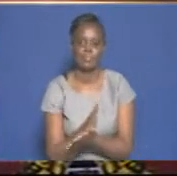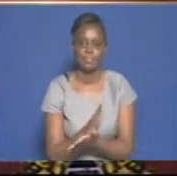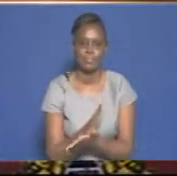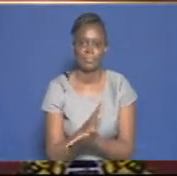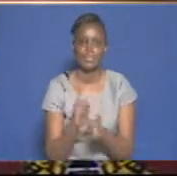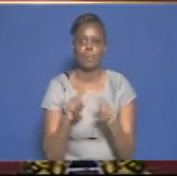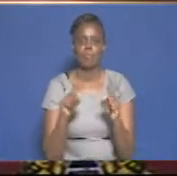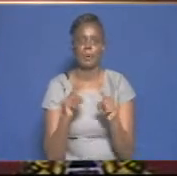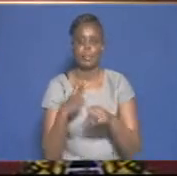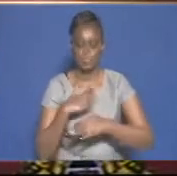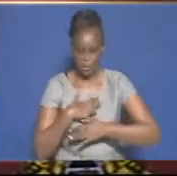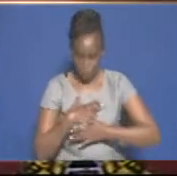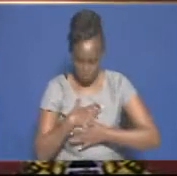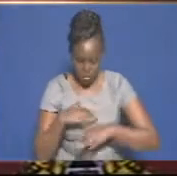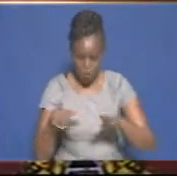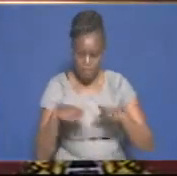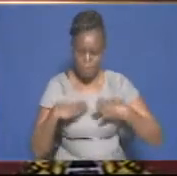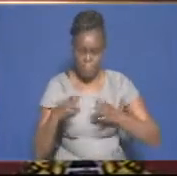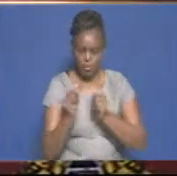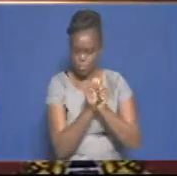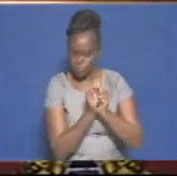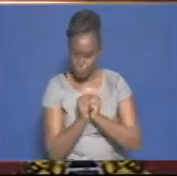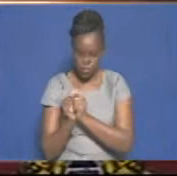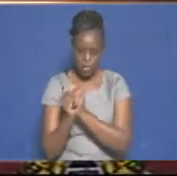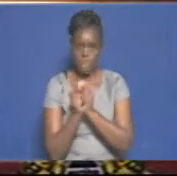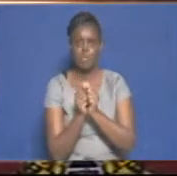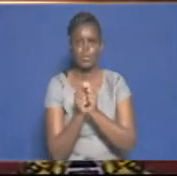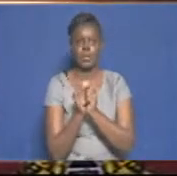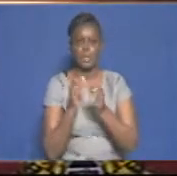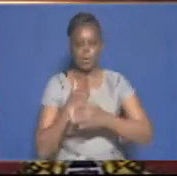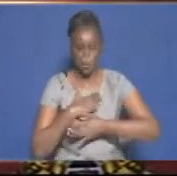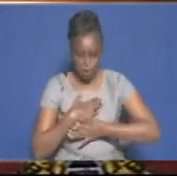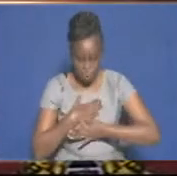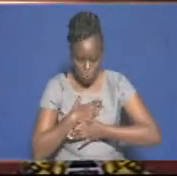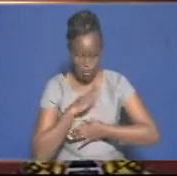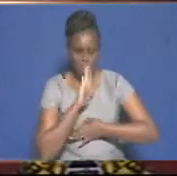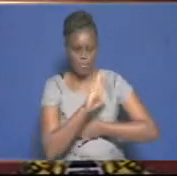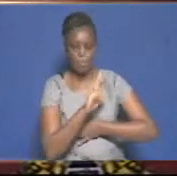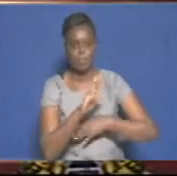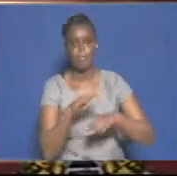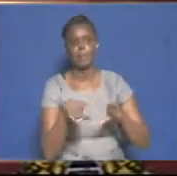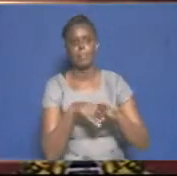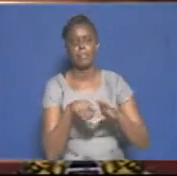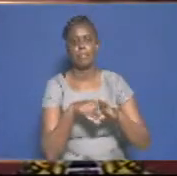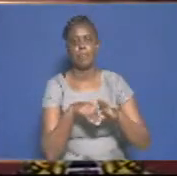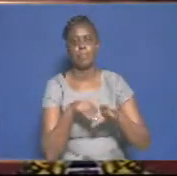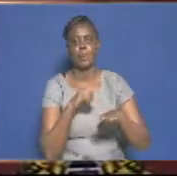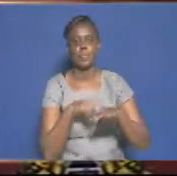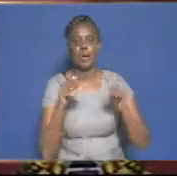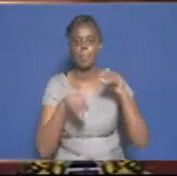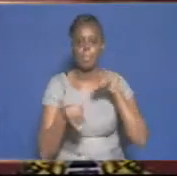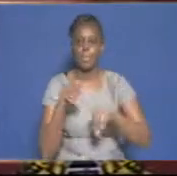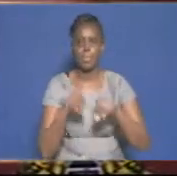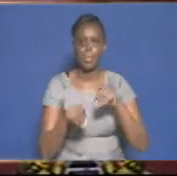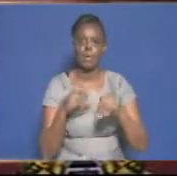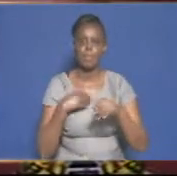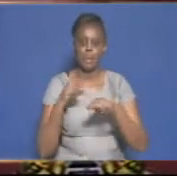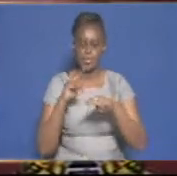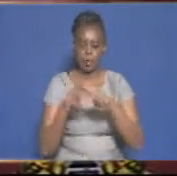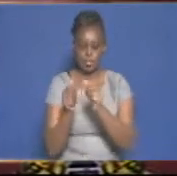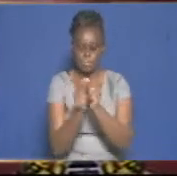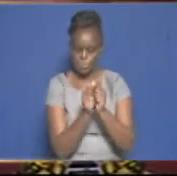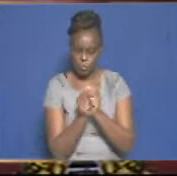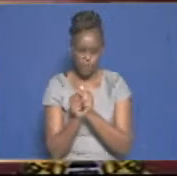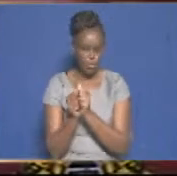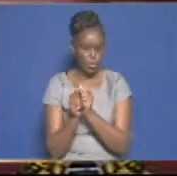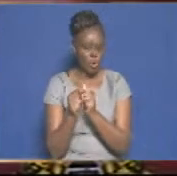But Ocheng, these are the people who are with Jakoyo. And I, at one time during the election, just to conclude, I sat with Jakoyo because we are